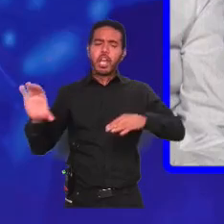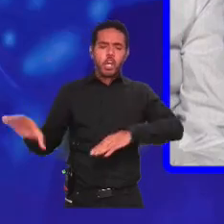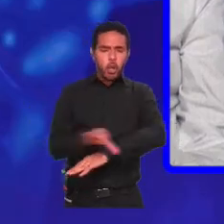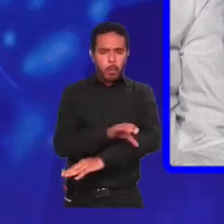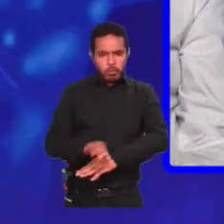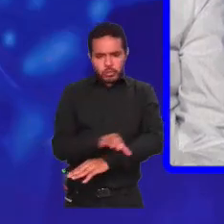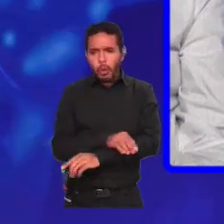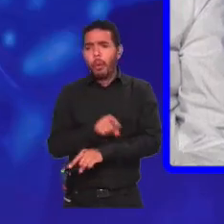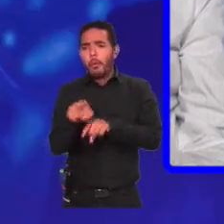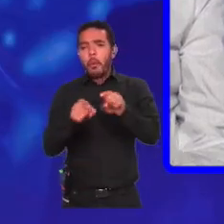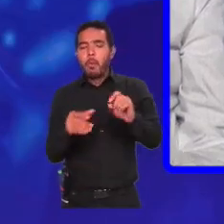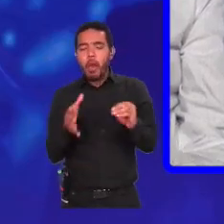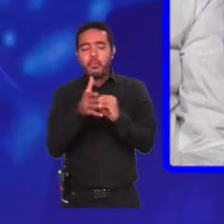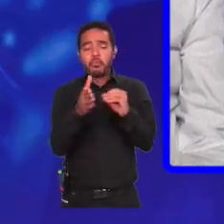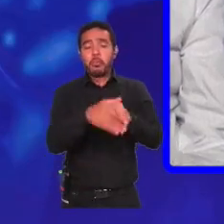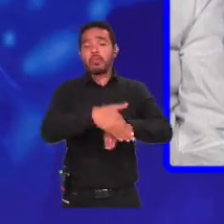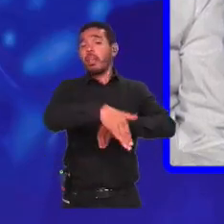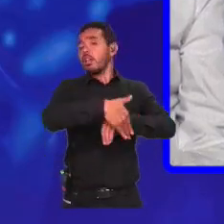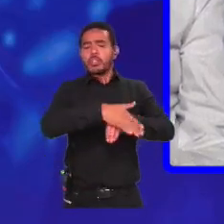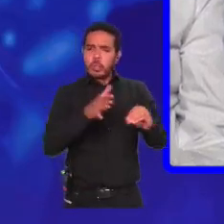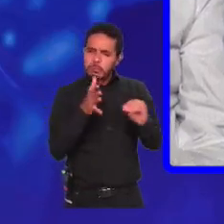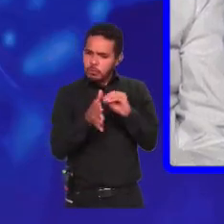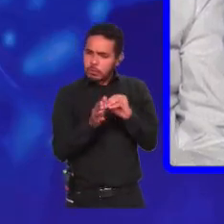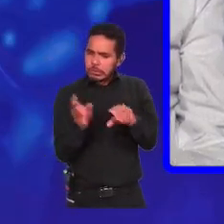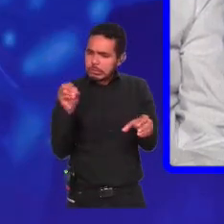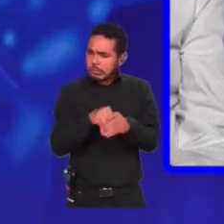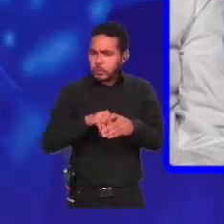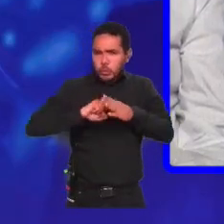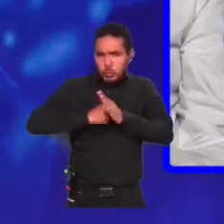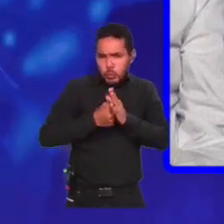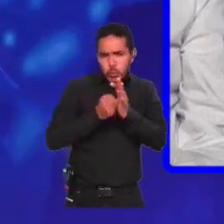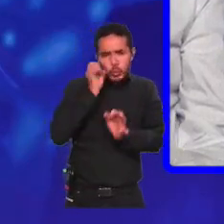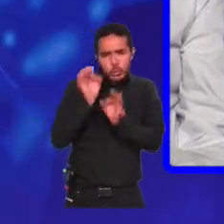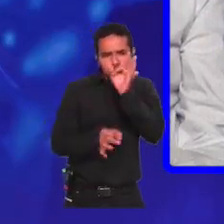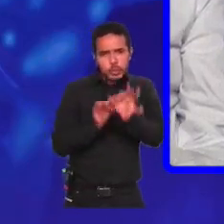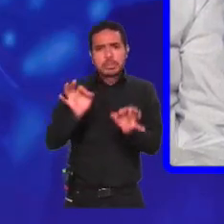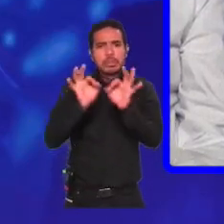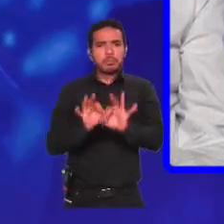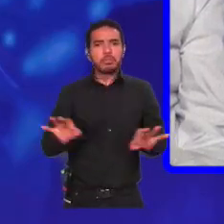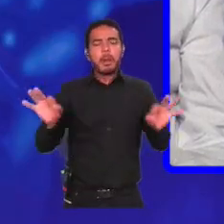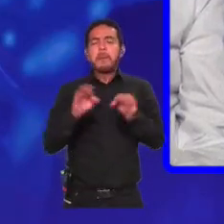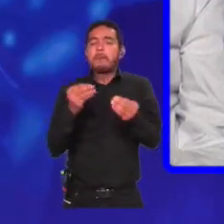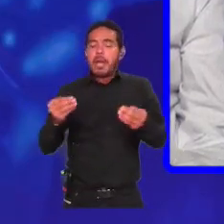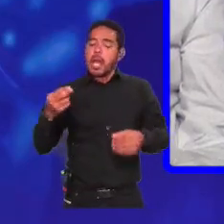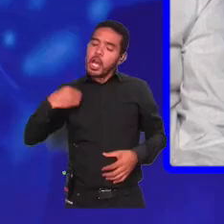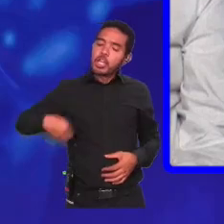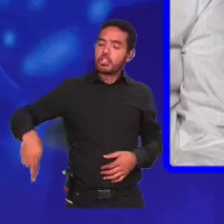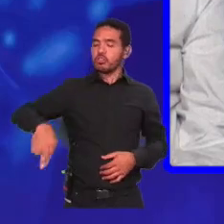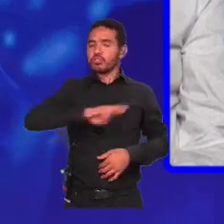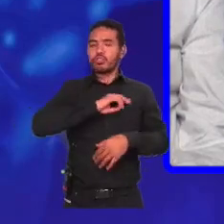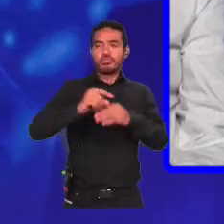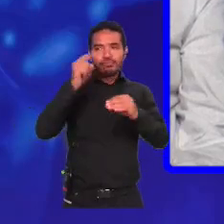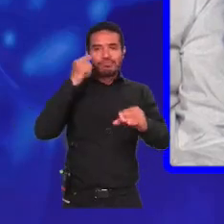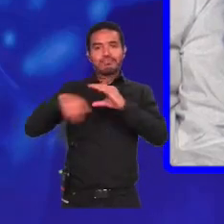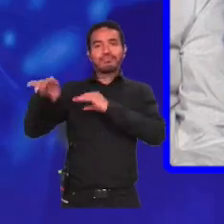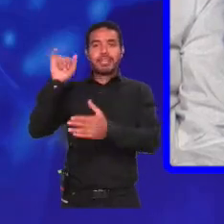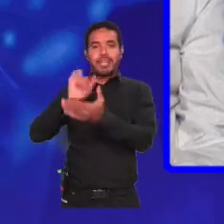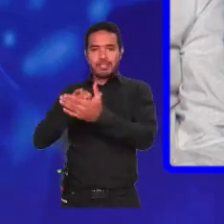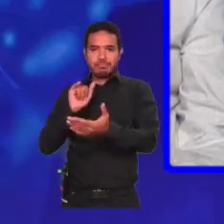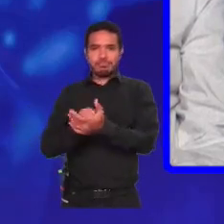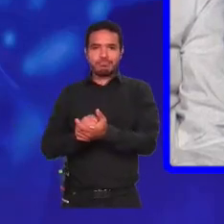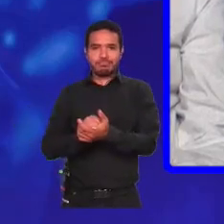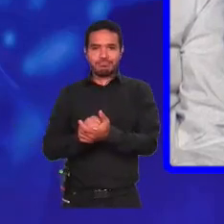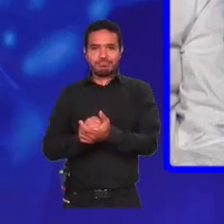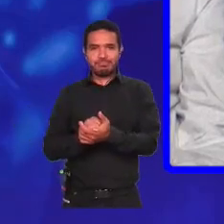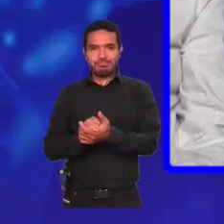the information, and how you protect it on our behalf is going to get your foot in the door. You can have the greatest